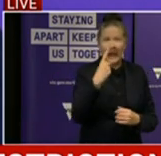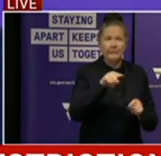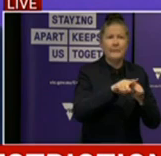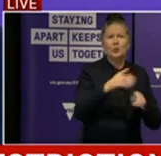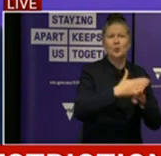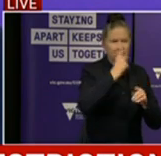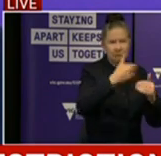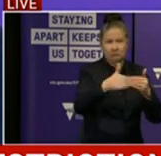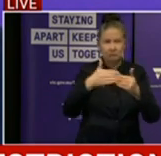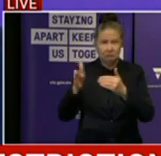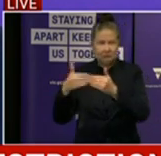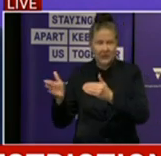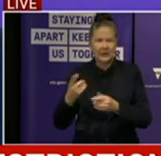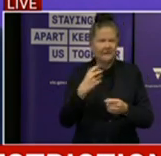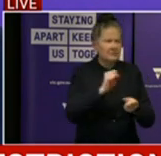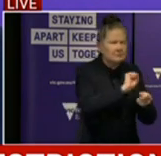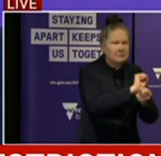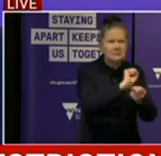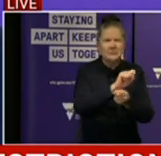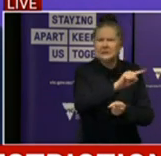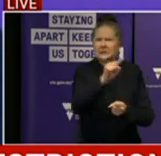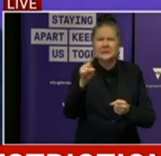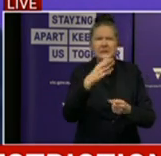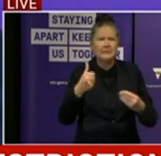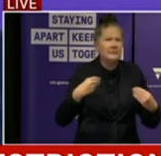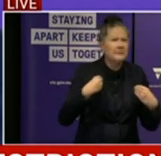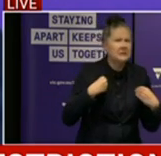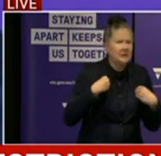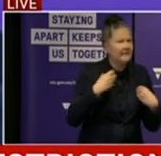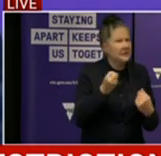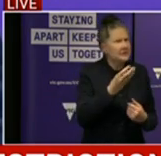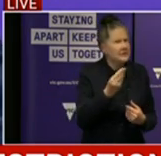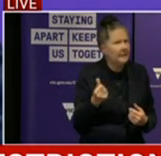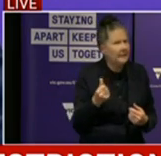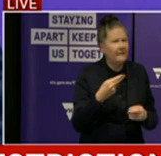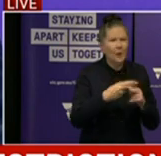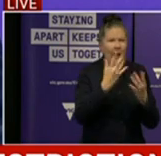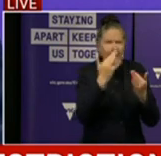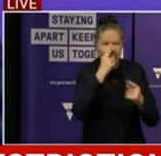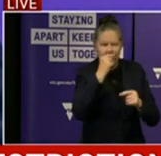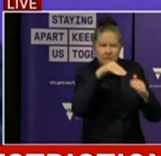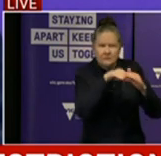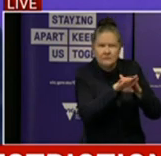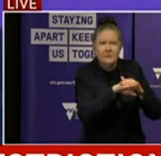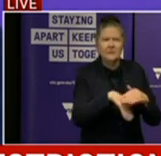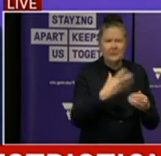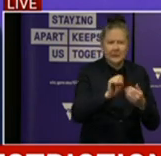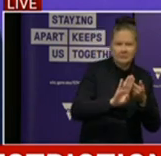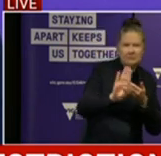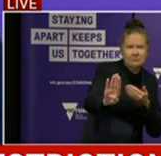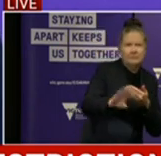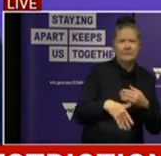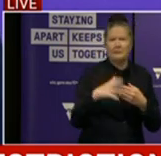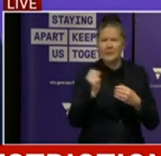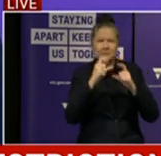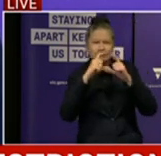Restrictions on businesses and visitors do remain in place regarding people caps, physical distancing, the wearing of masks, things